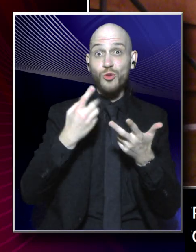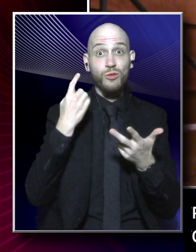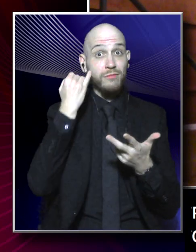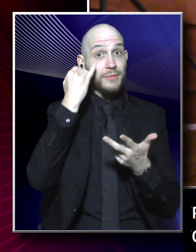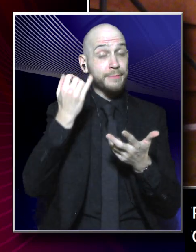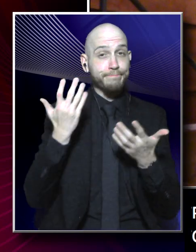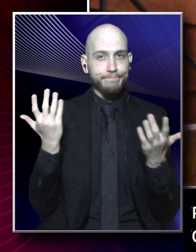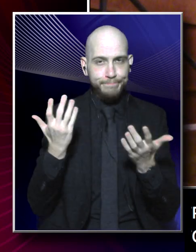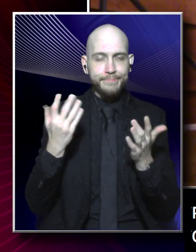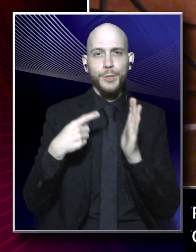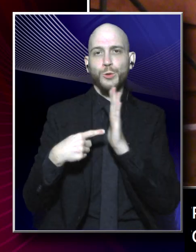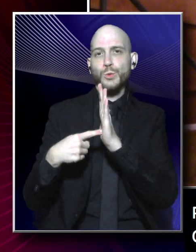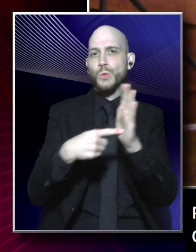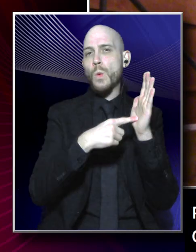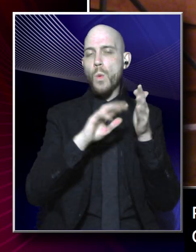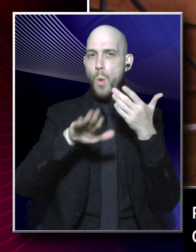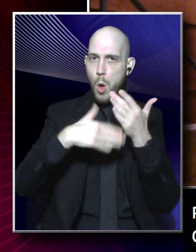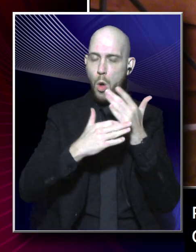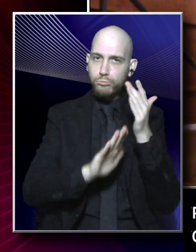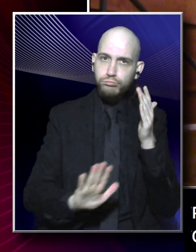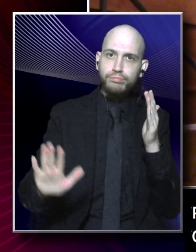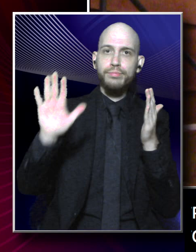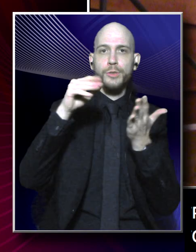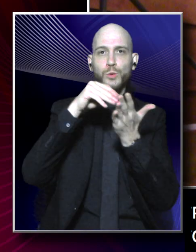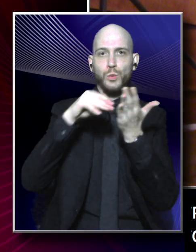So with that said,